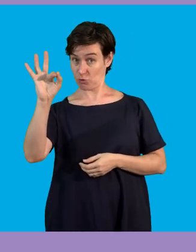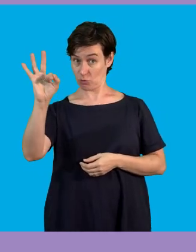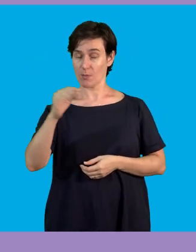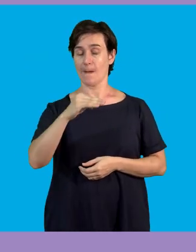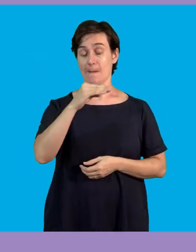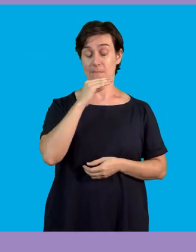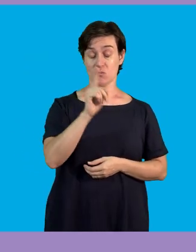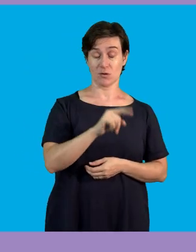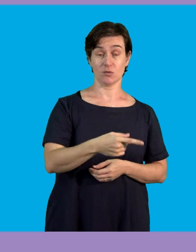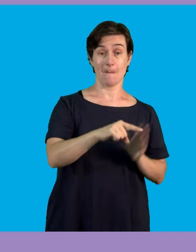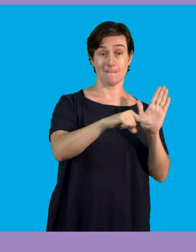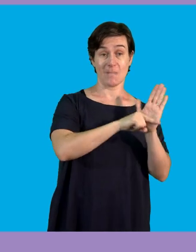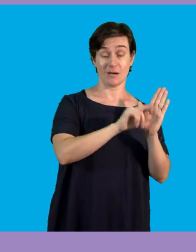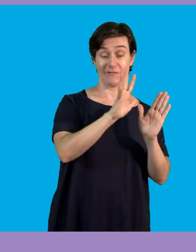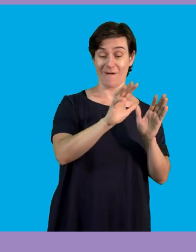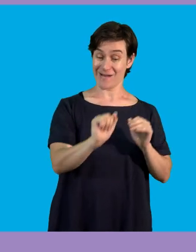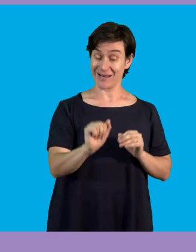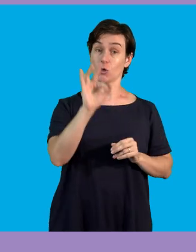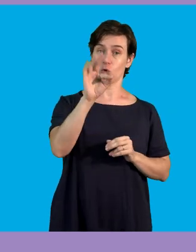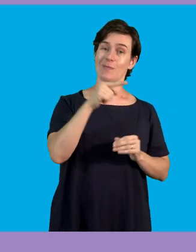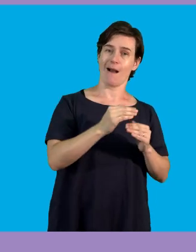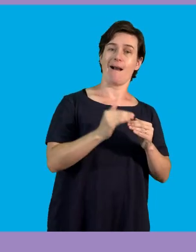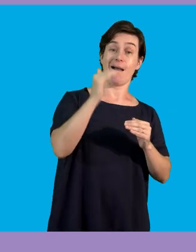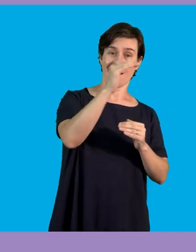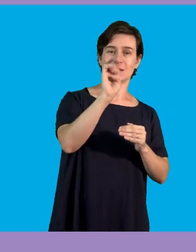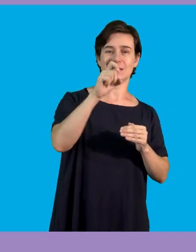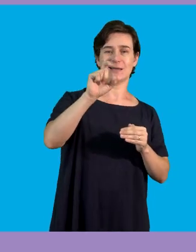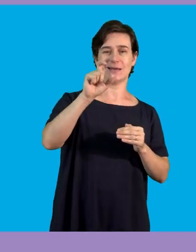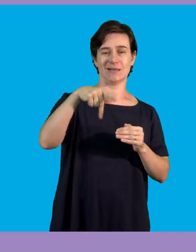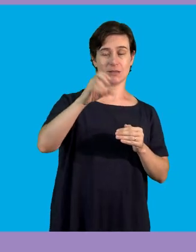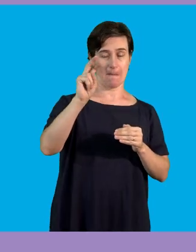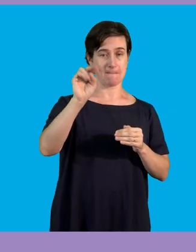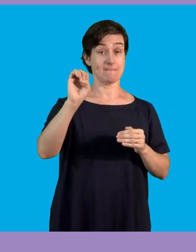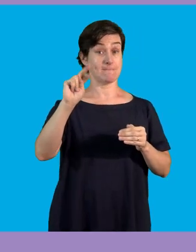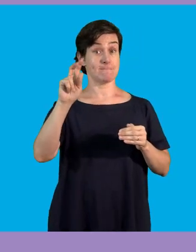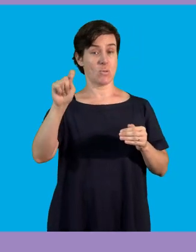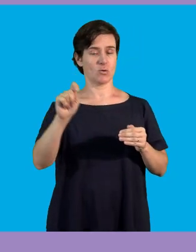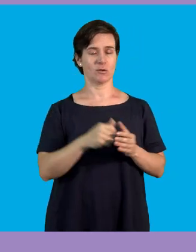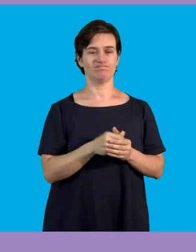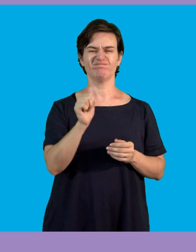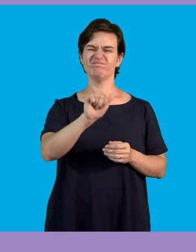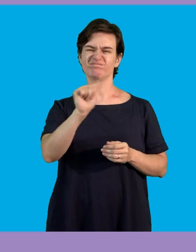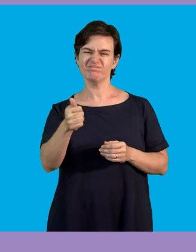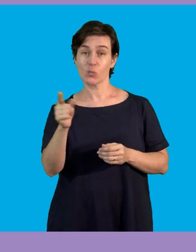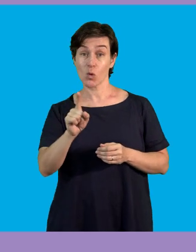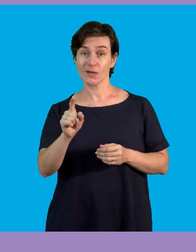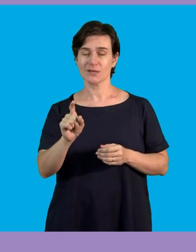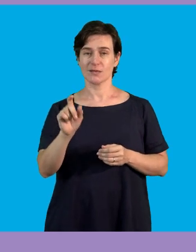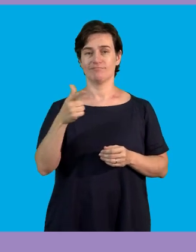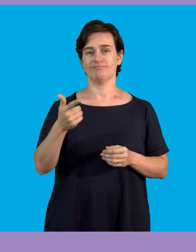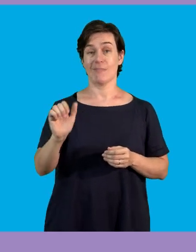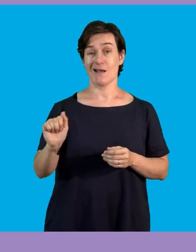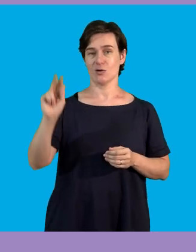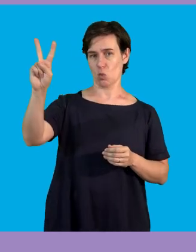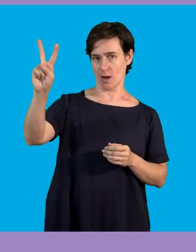the term there is minus 5a cubed. And then the next term is a